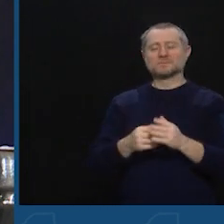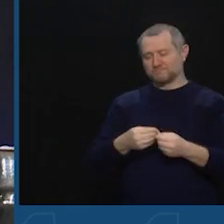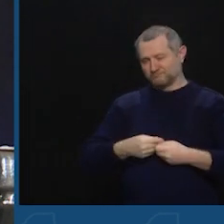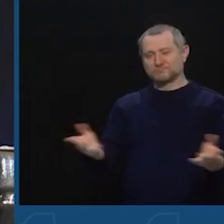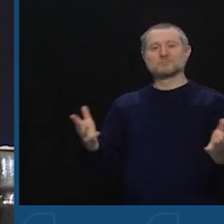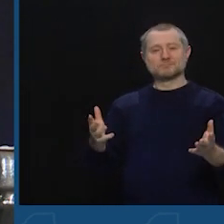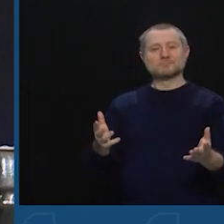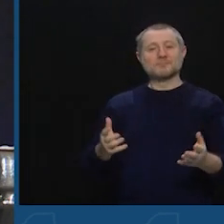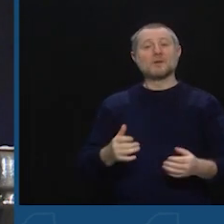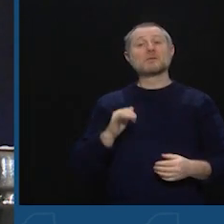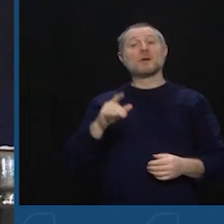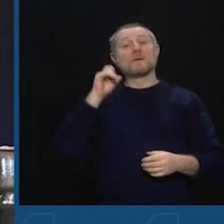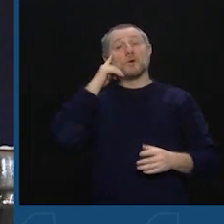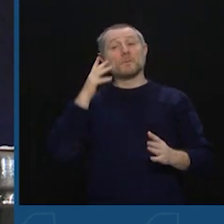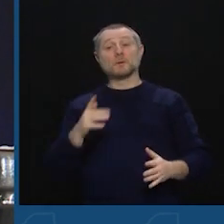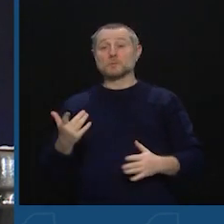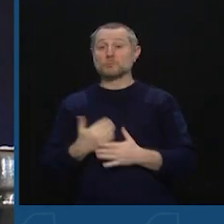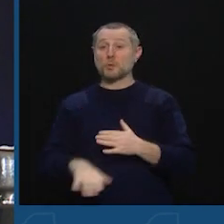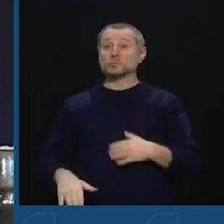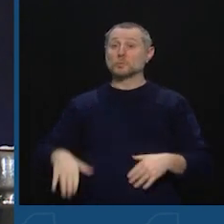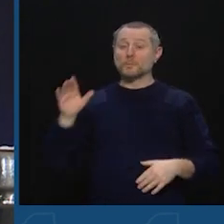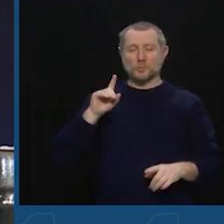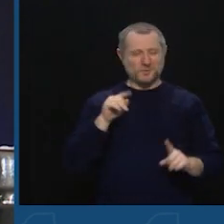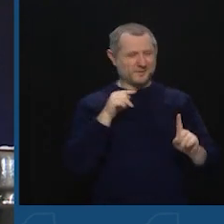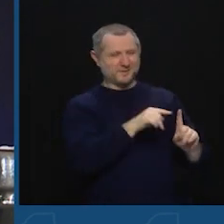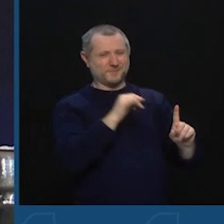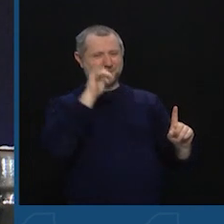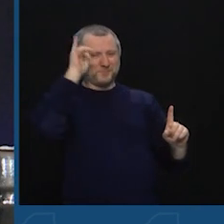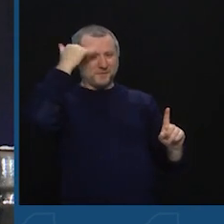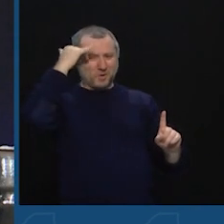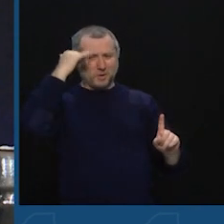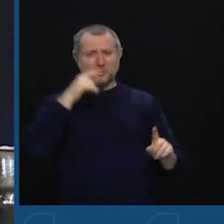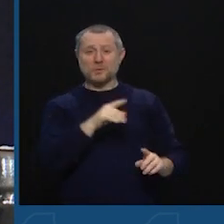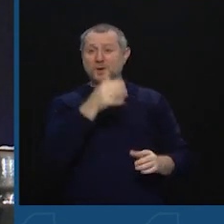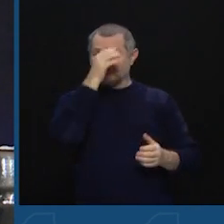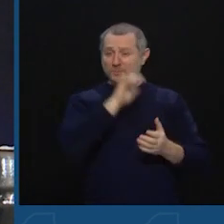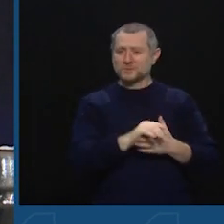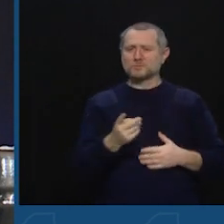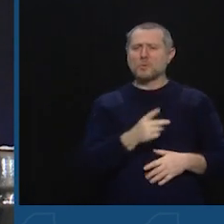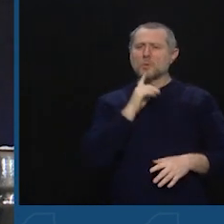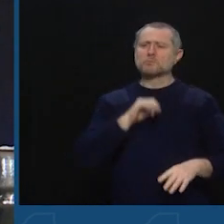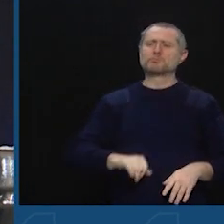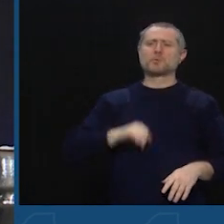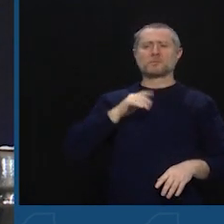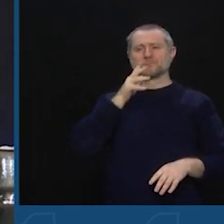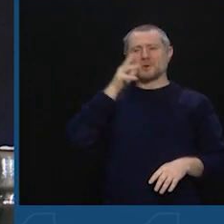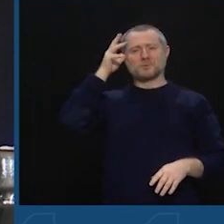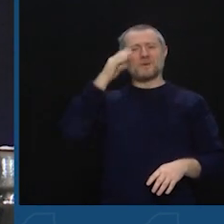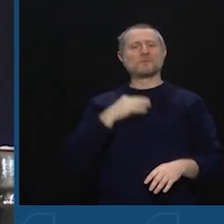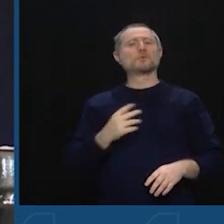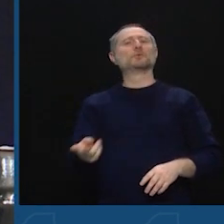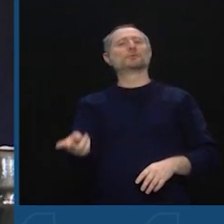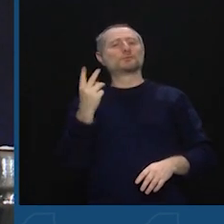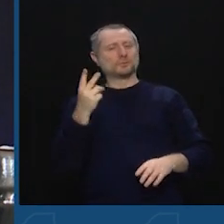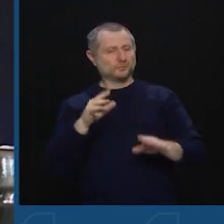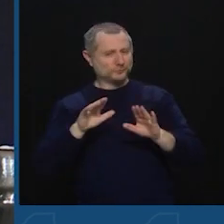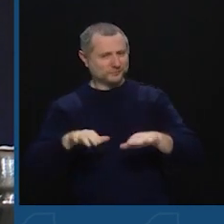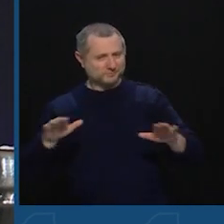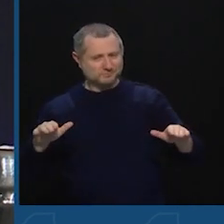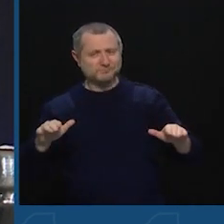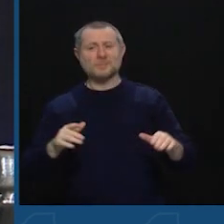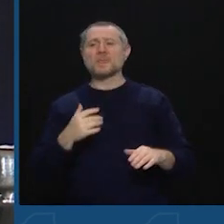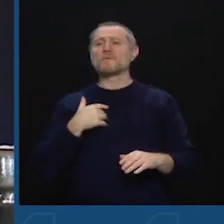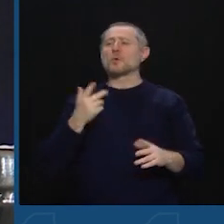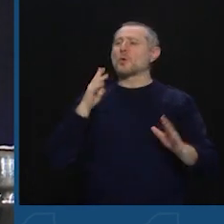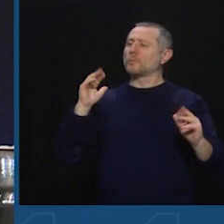and raised in Buffalo, New York. She and her husband, Bill Hochul, are the proud parents of 2 children. It is now my honor to introduce